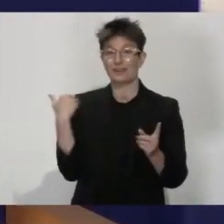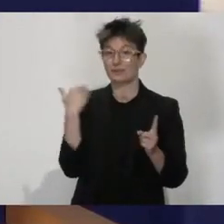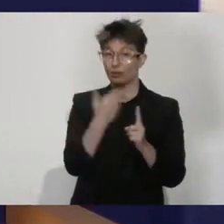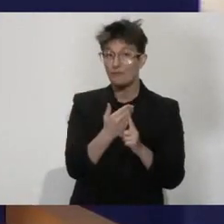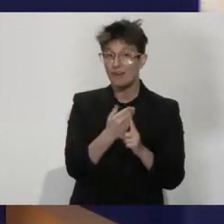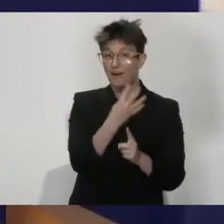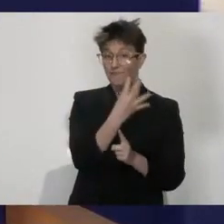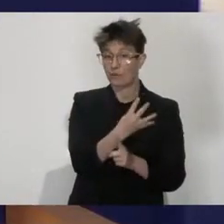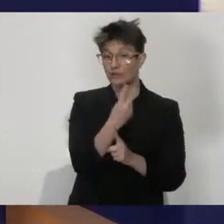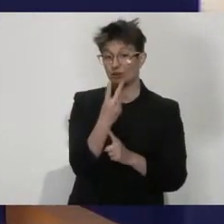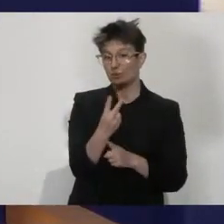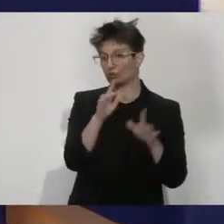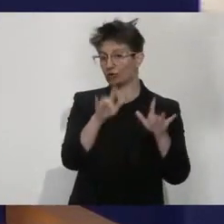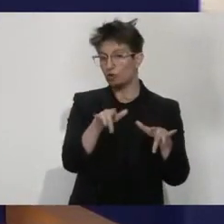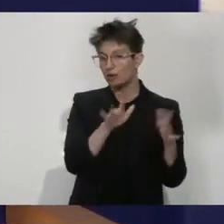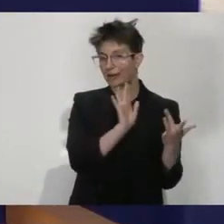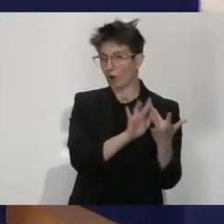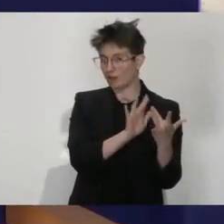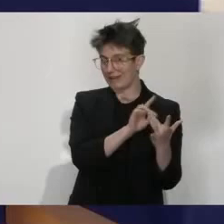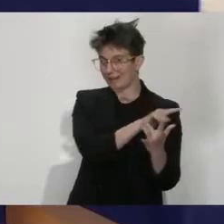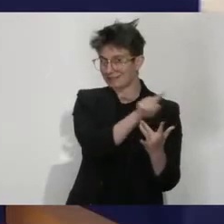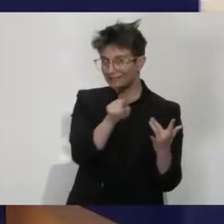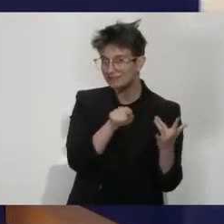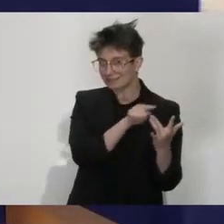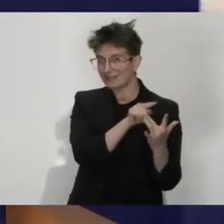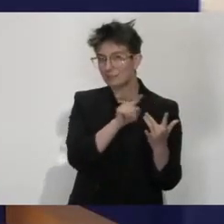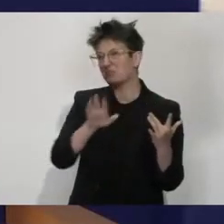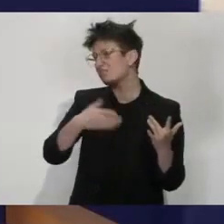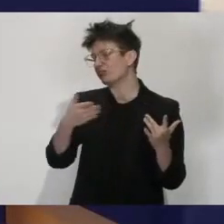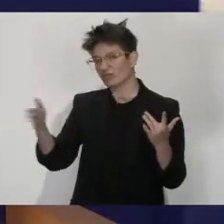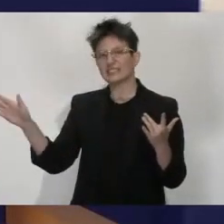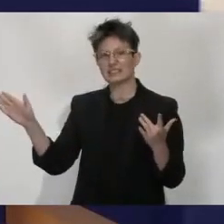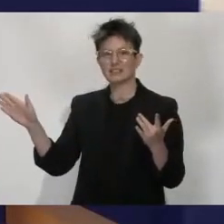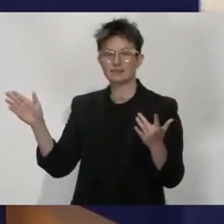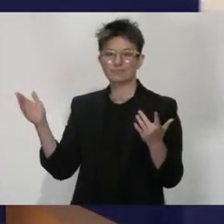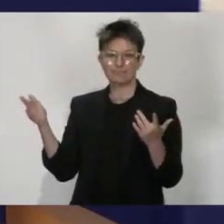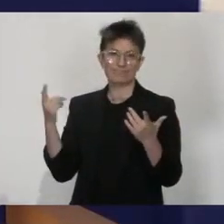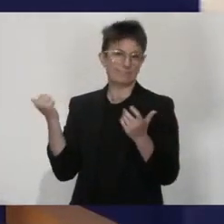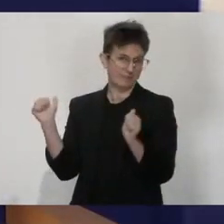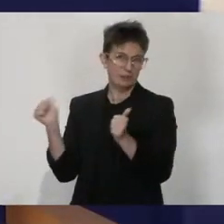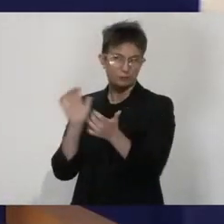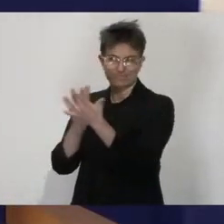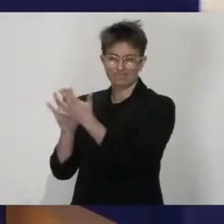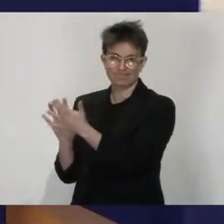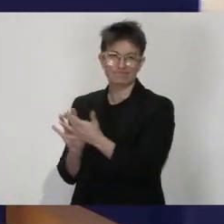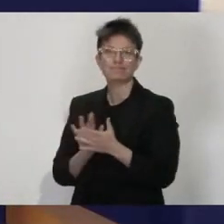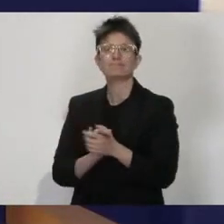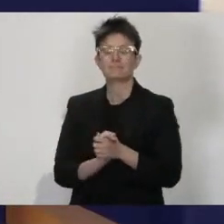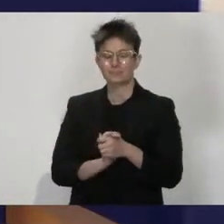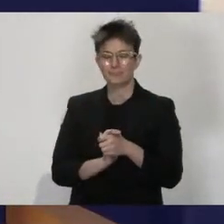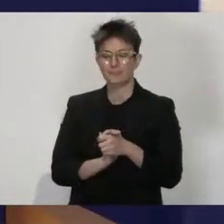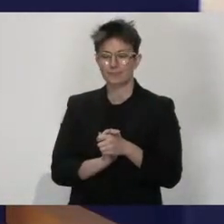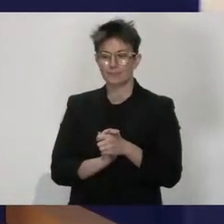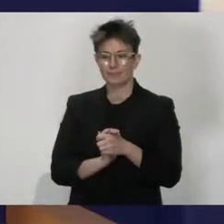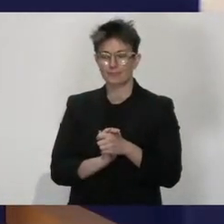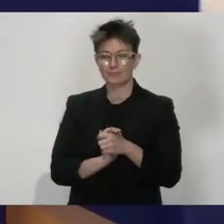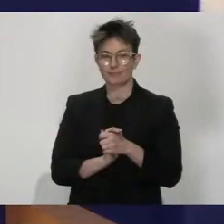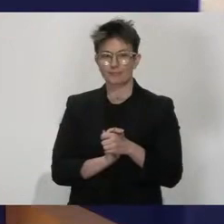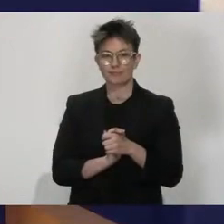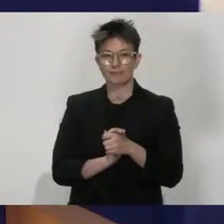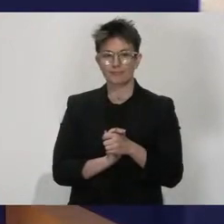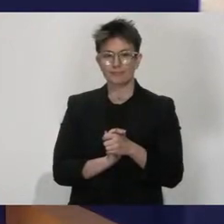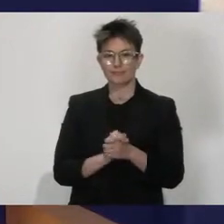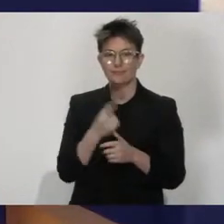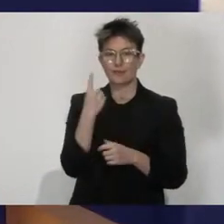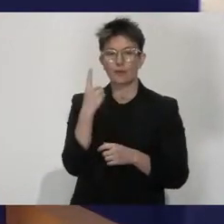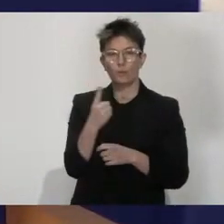and we are in the process of contacting the rest. There are 161 people linked to the community cluster who have